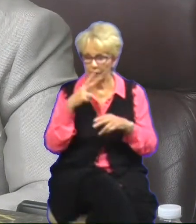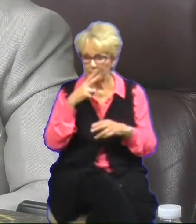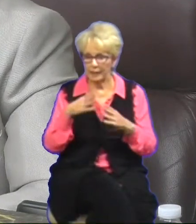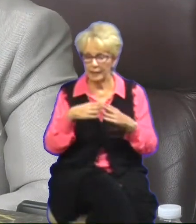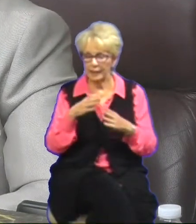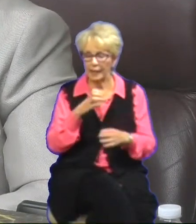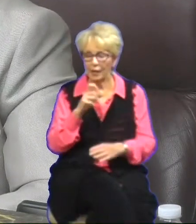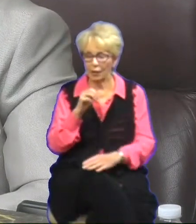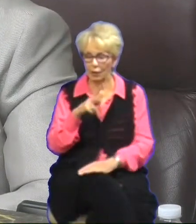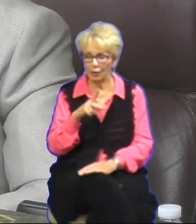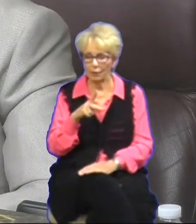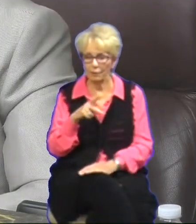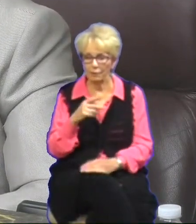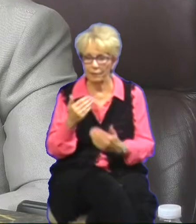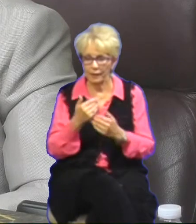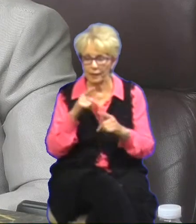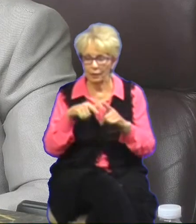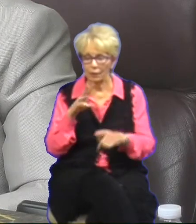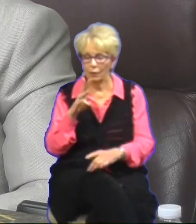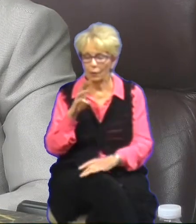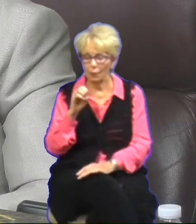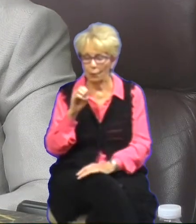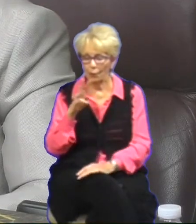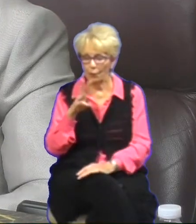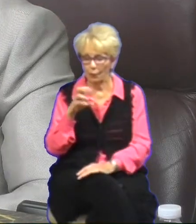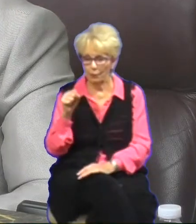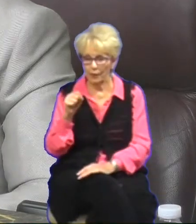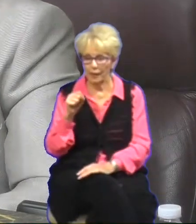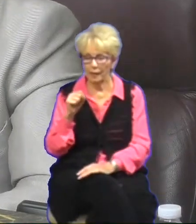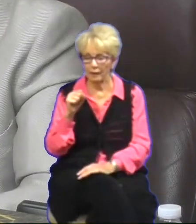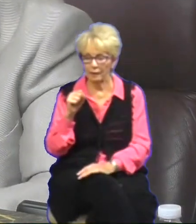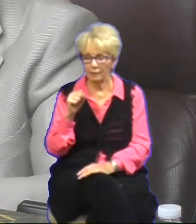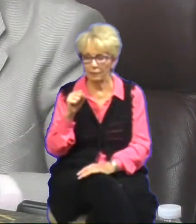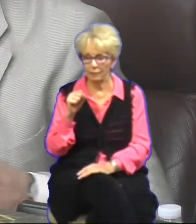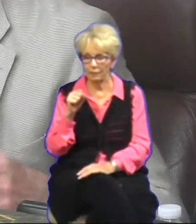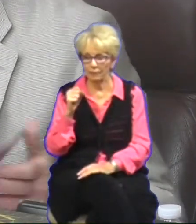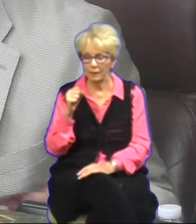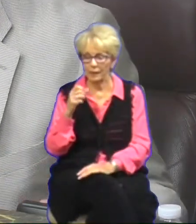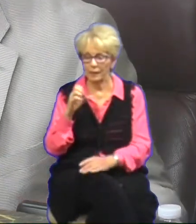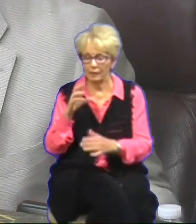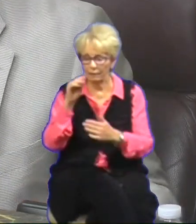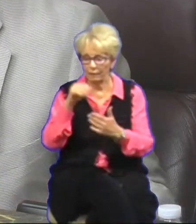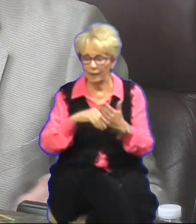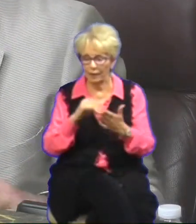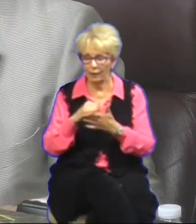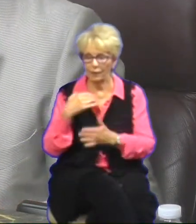clerk. It's easier to go to the website and make those applications.